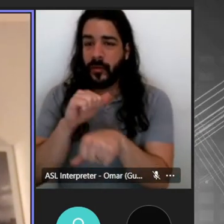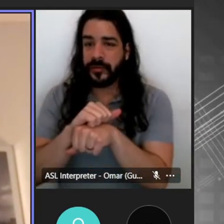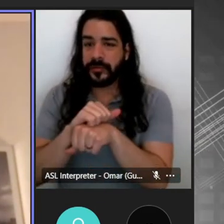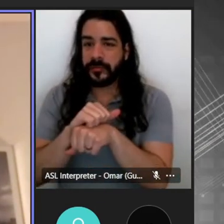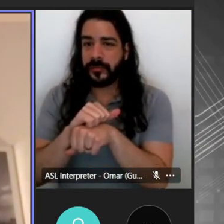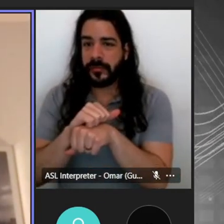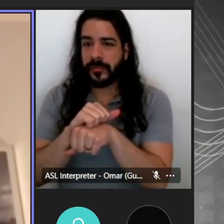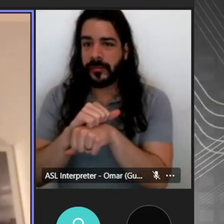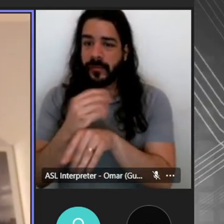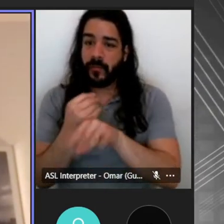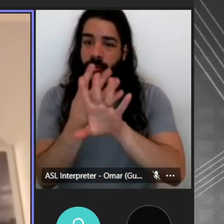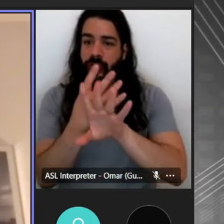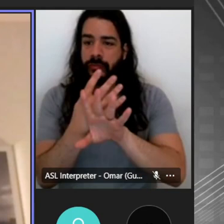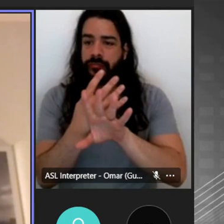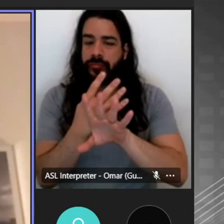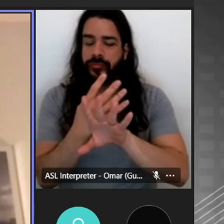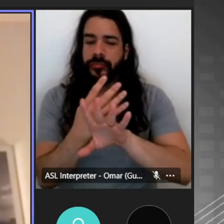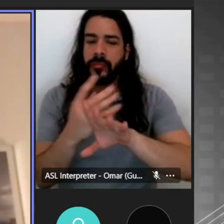work